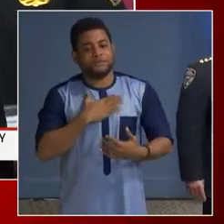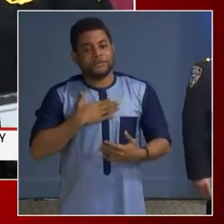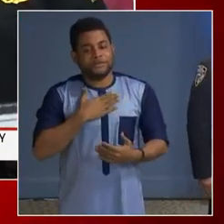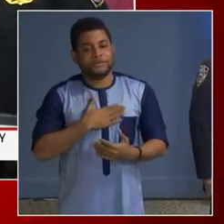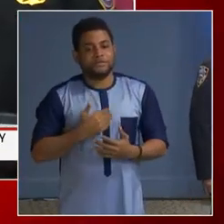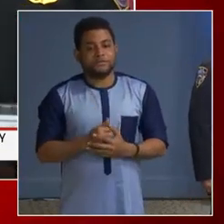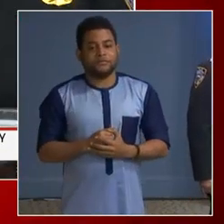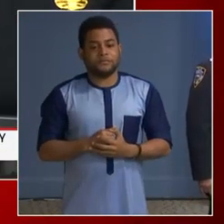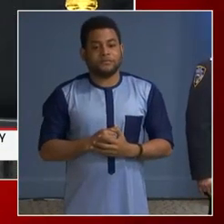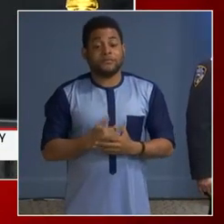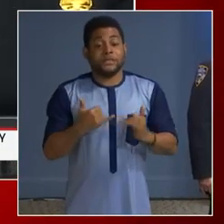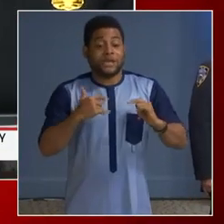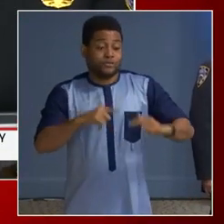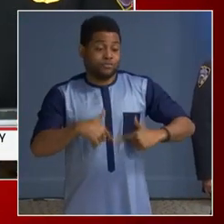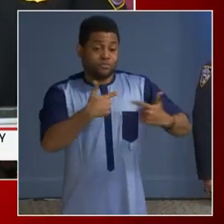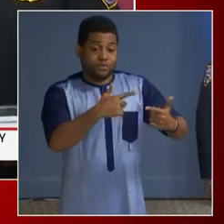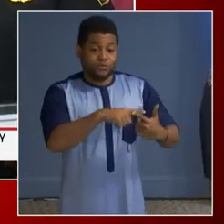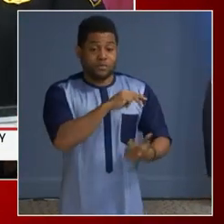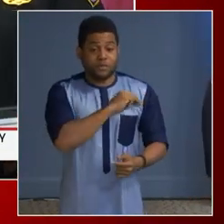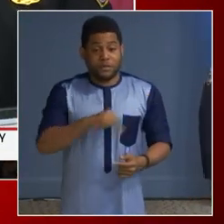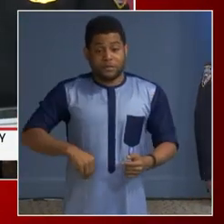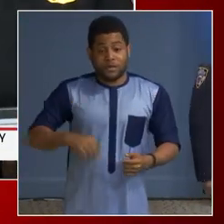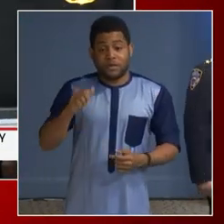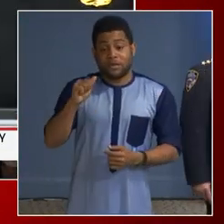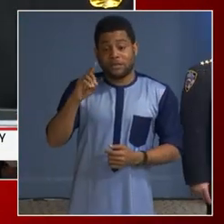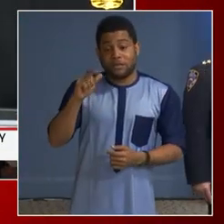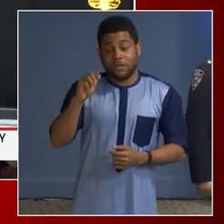Thank you, Mayor Bowser. And